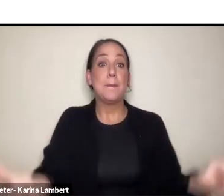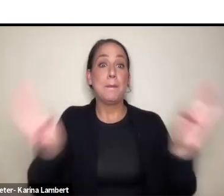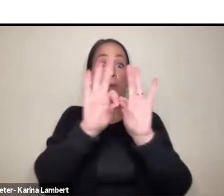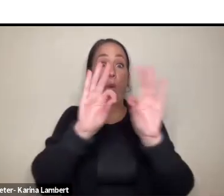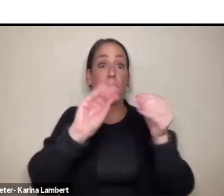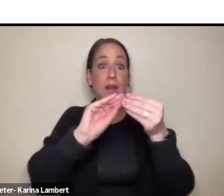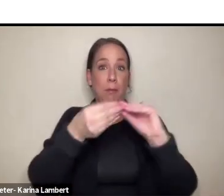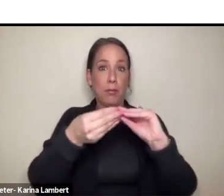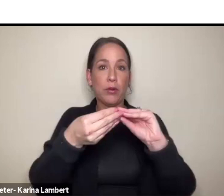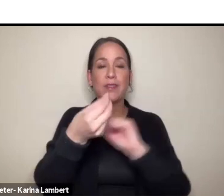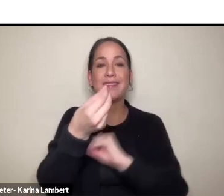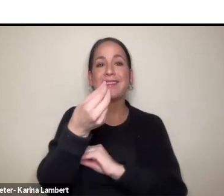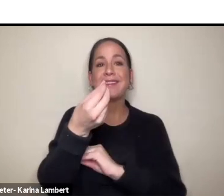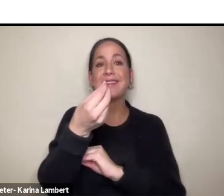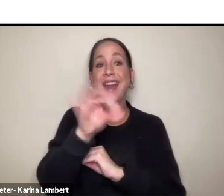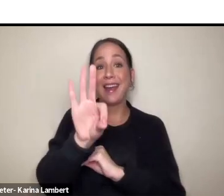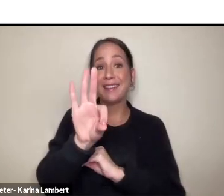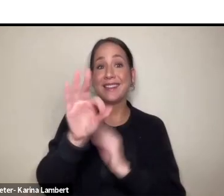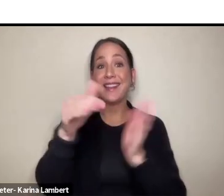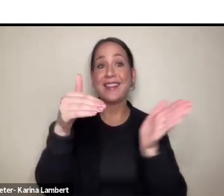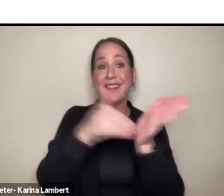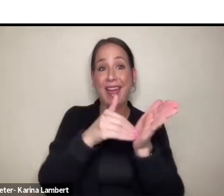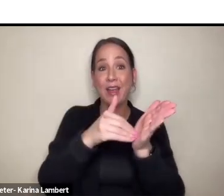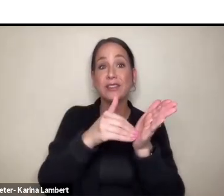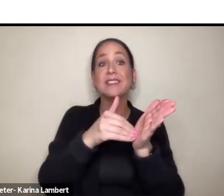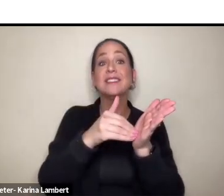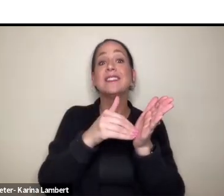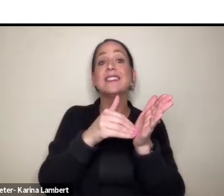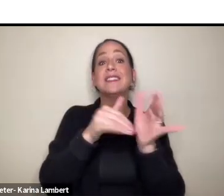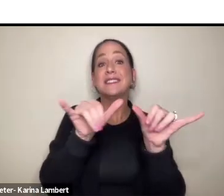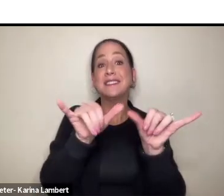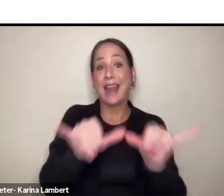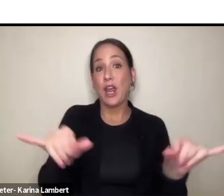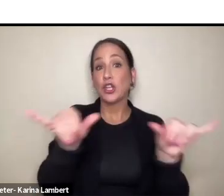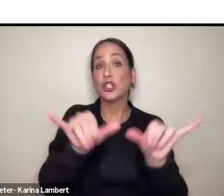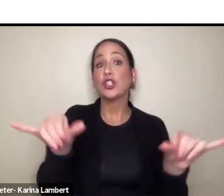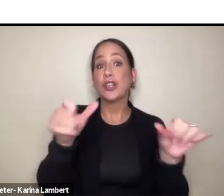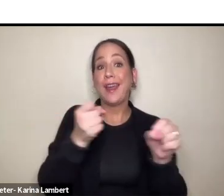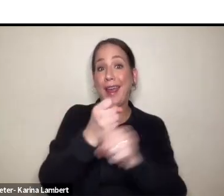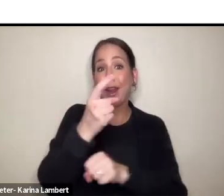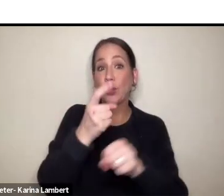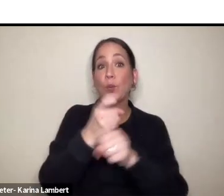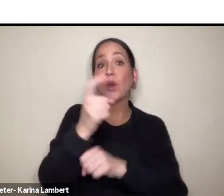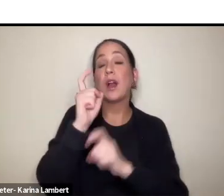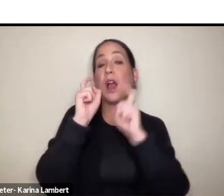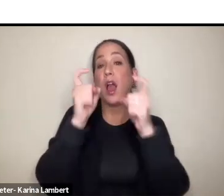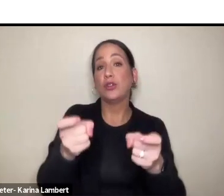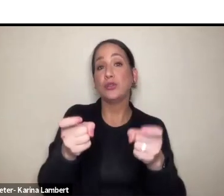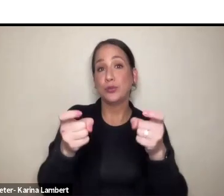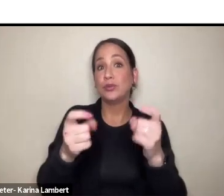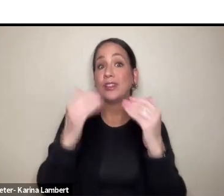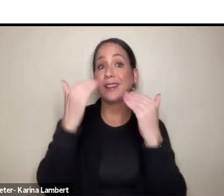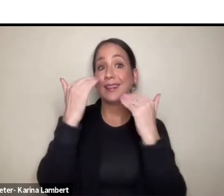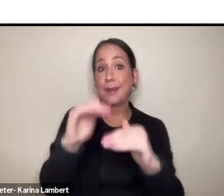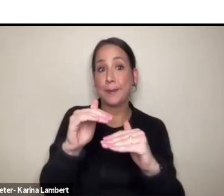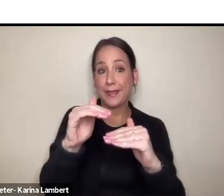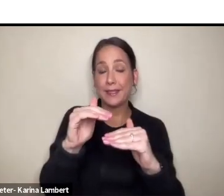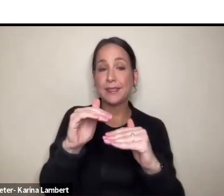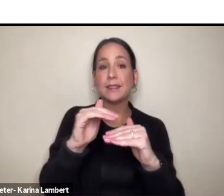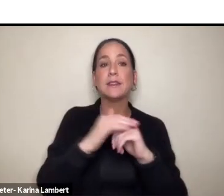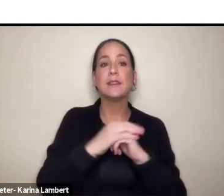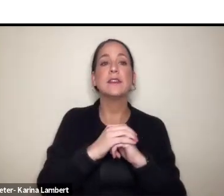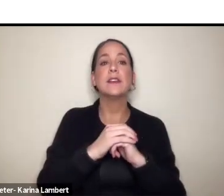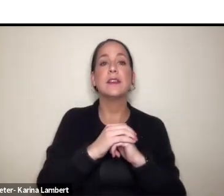this $19,000 standard annual contribution limit. And Yolanda did talk about this